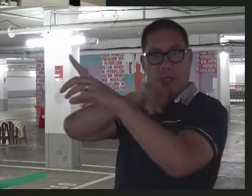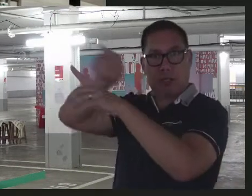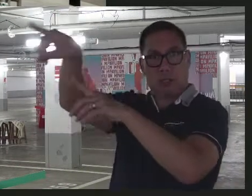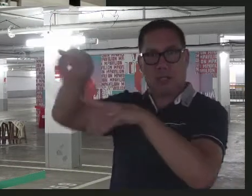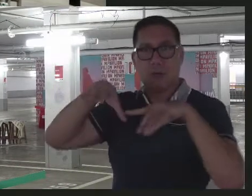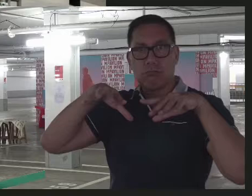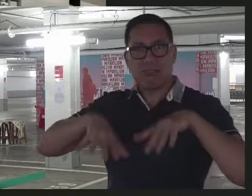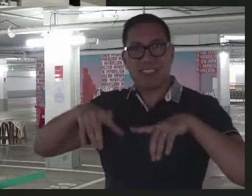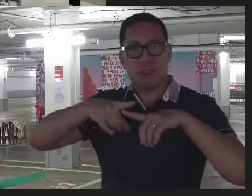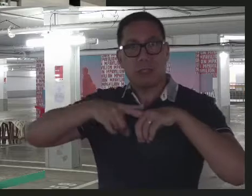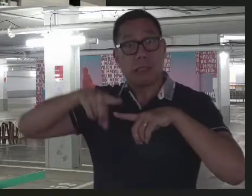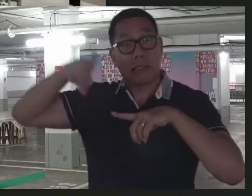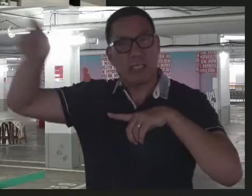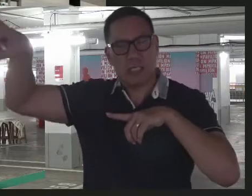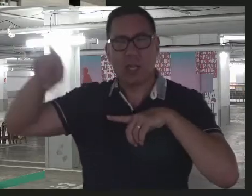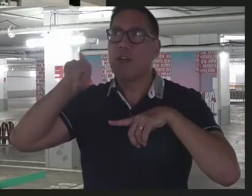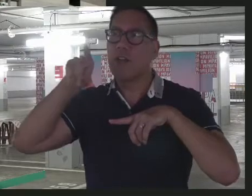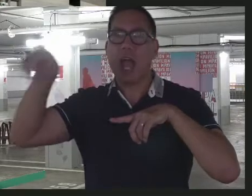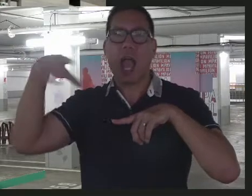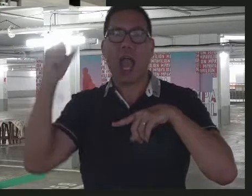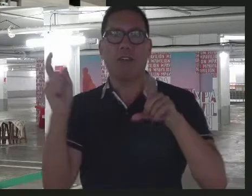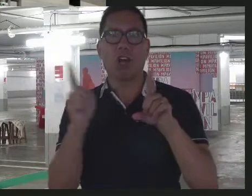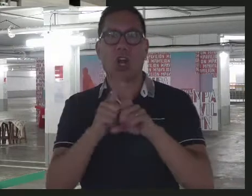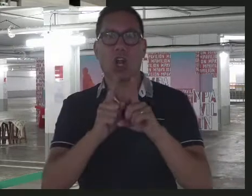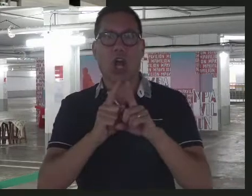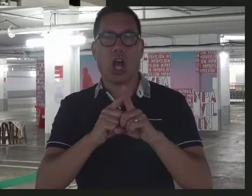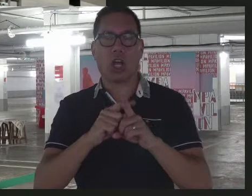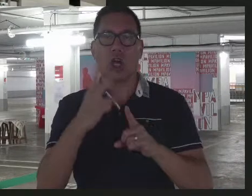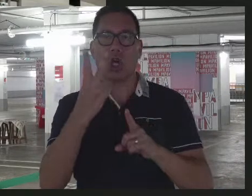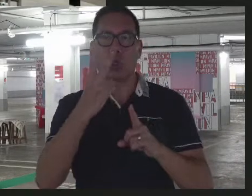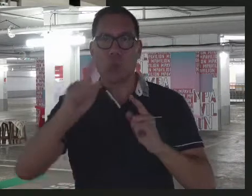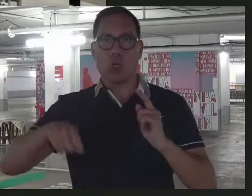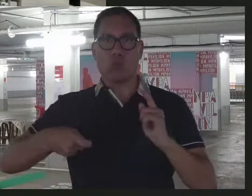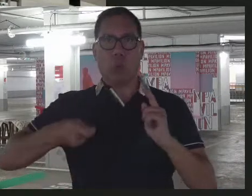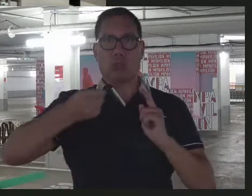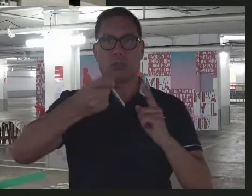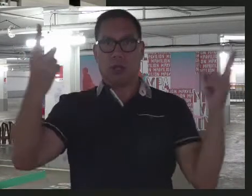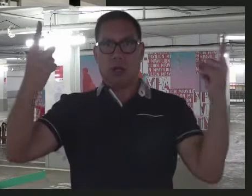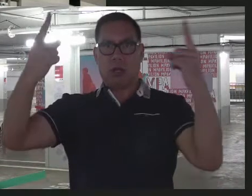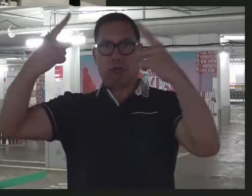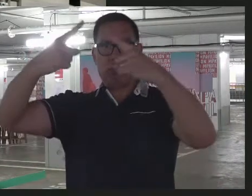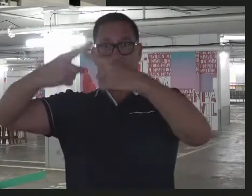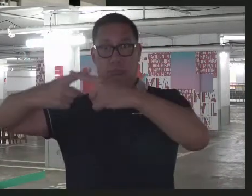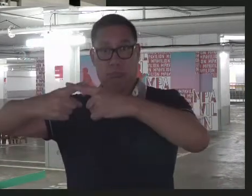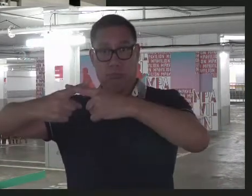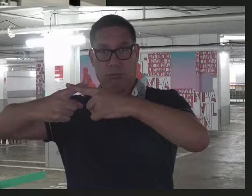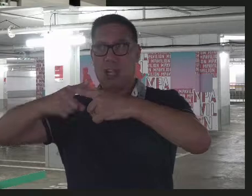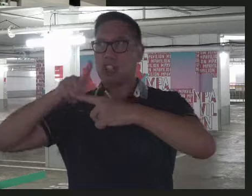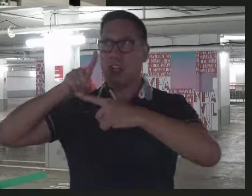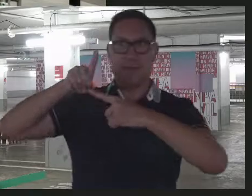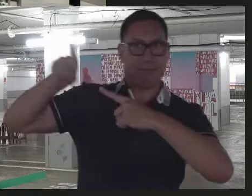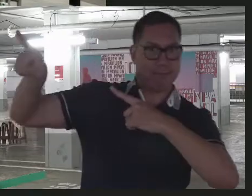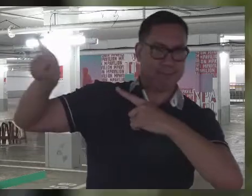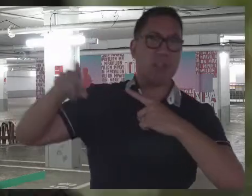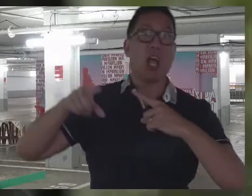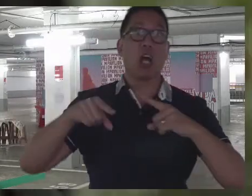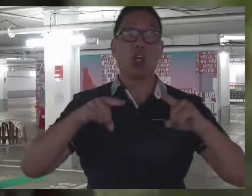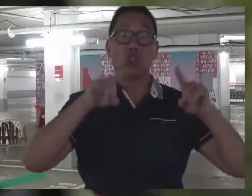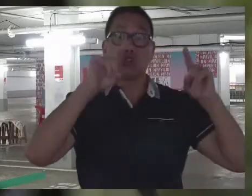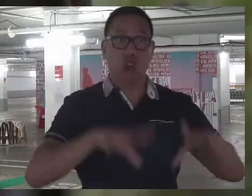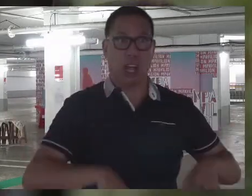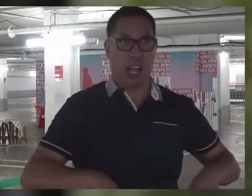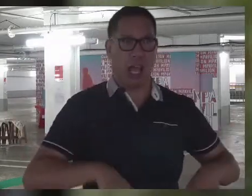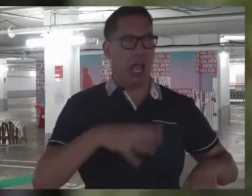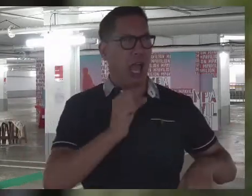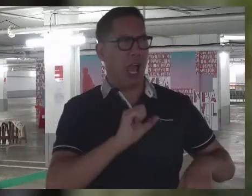is has an arrangement where there's two swords go down, and it's quite adversarial, that sort of setup, whereas in Australia